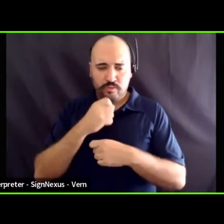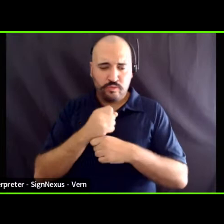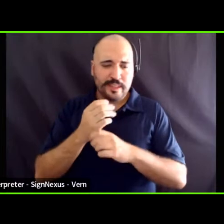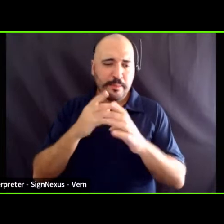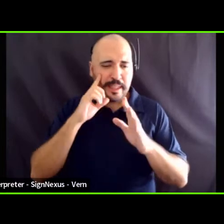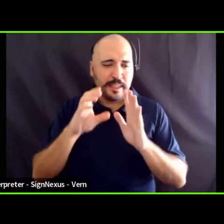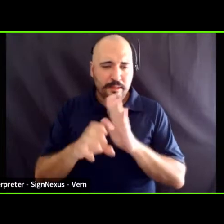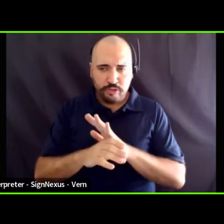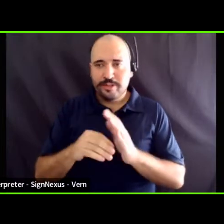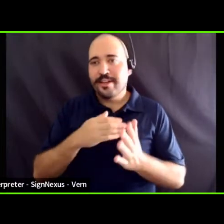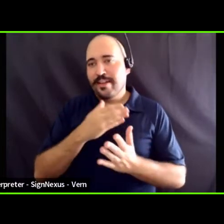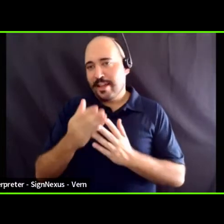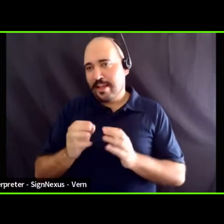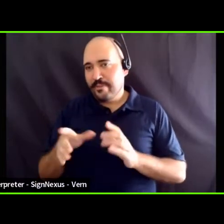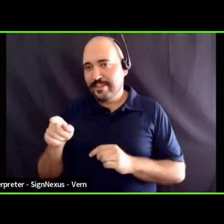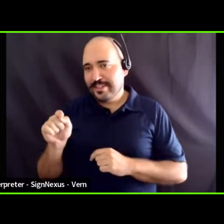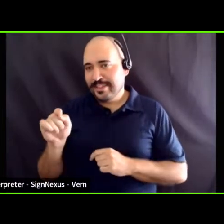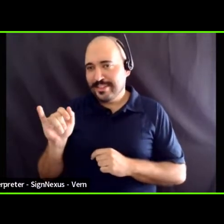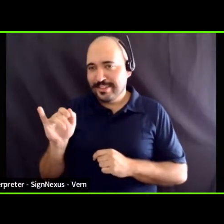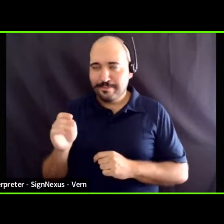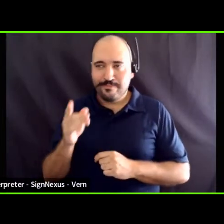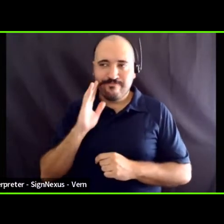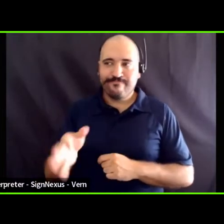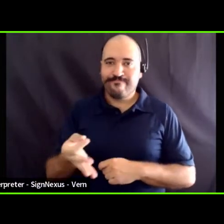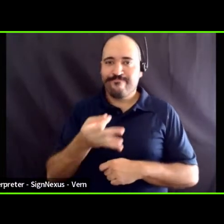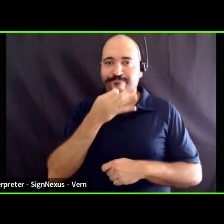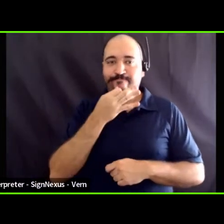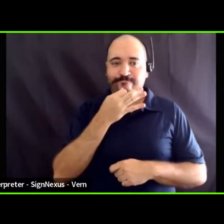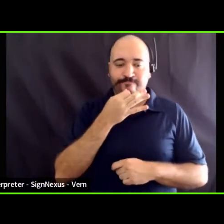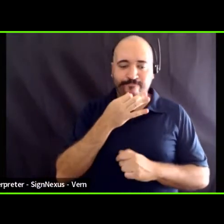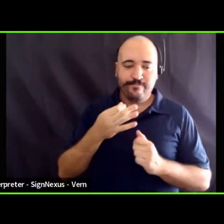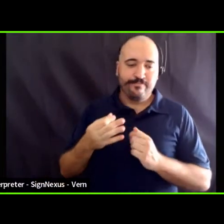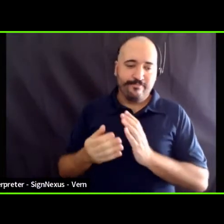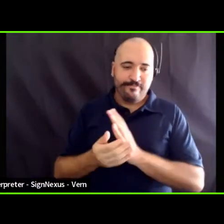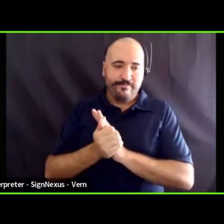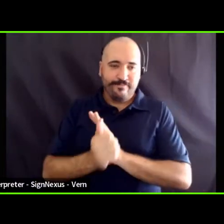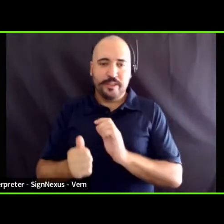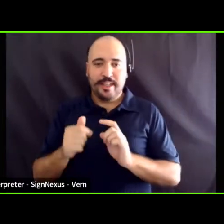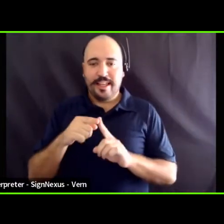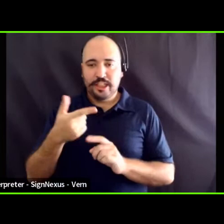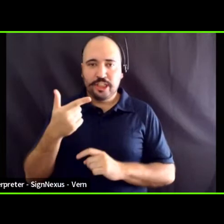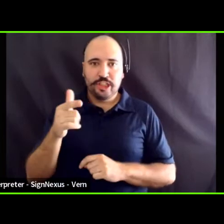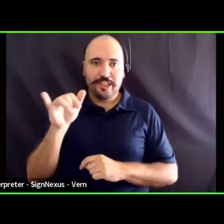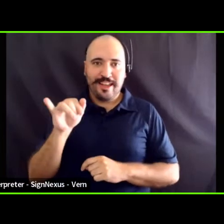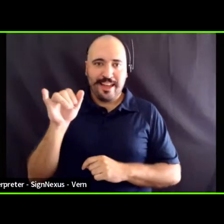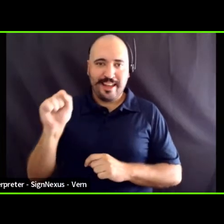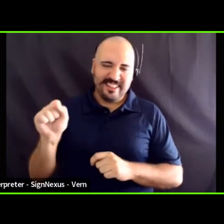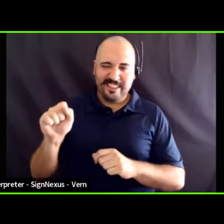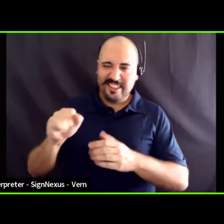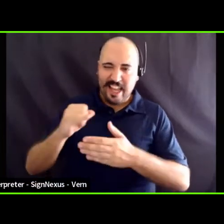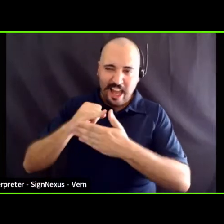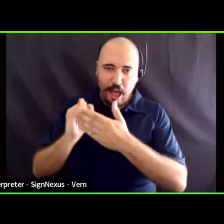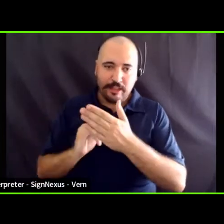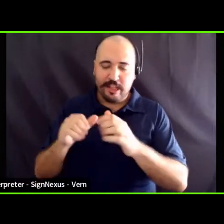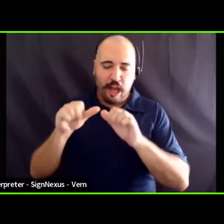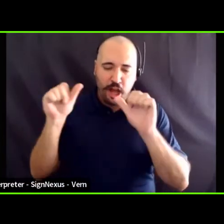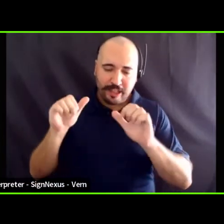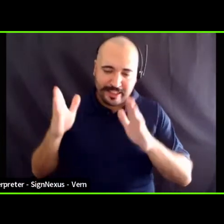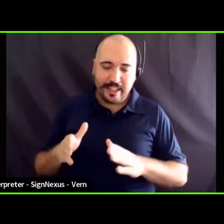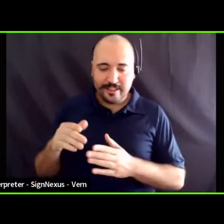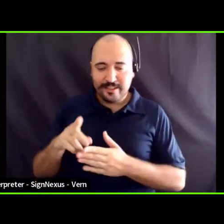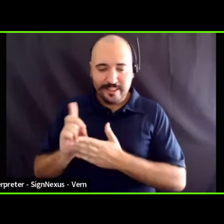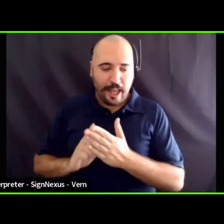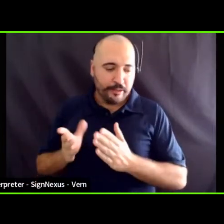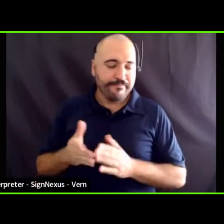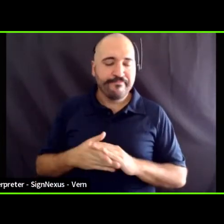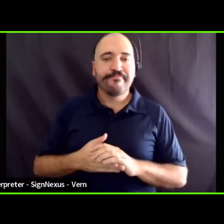course, Tim for having his expertise with us as a GIS architect. So